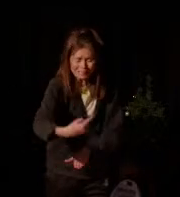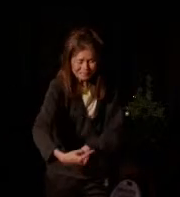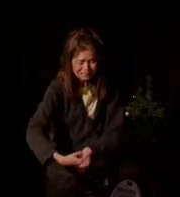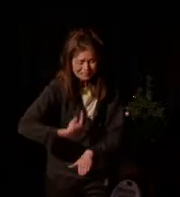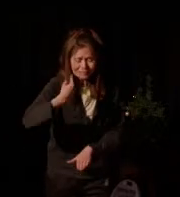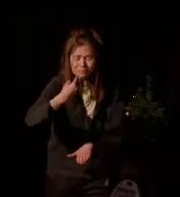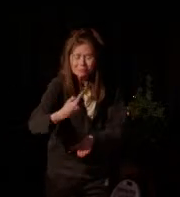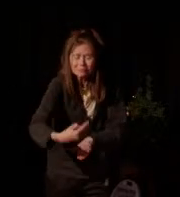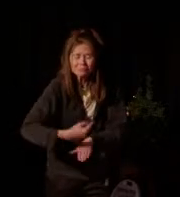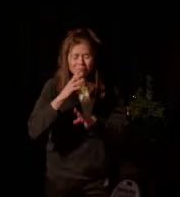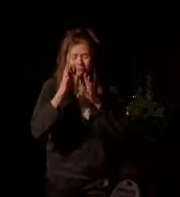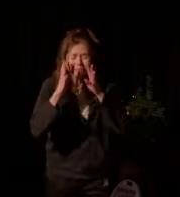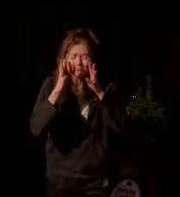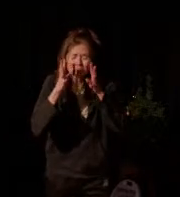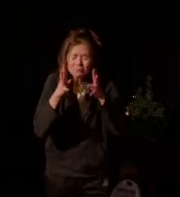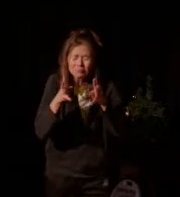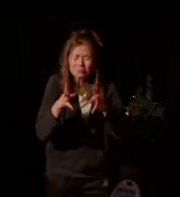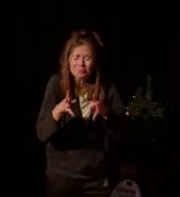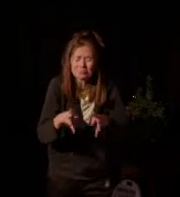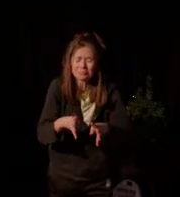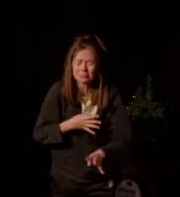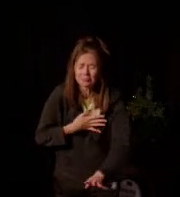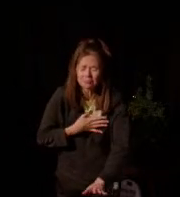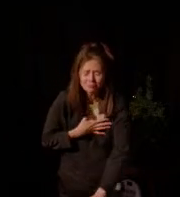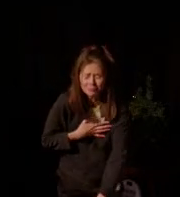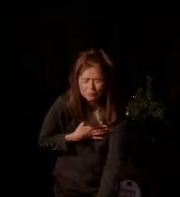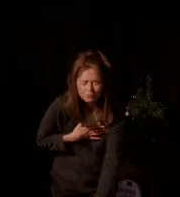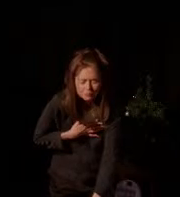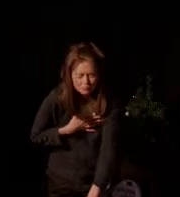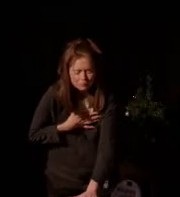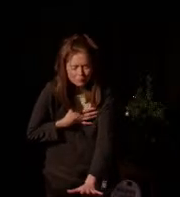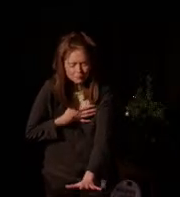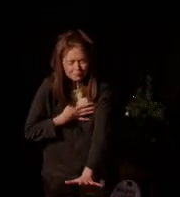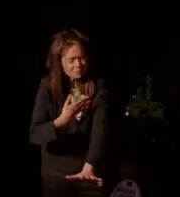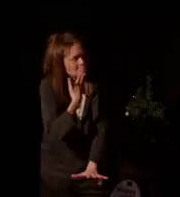Please, Leo, lead me.